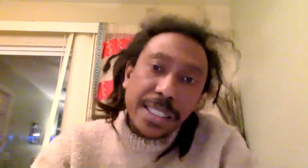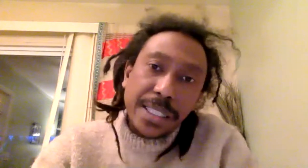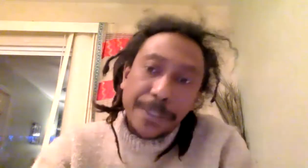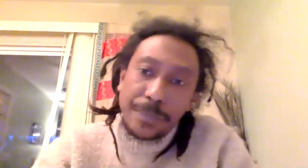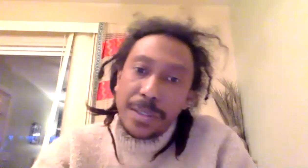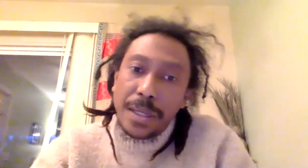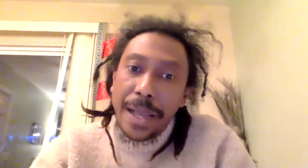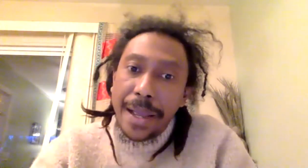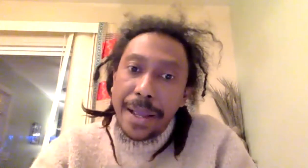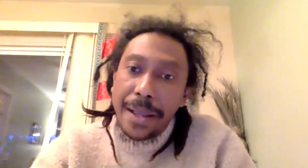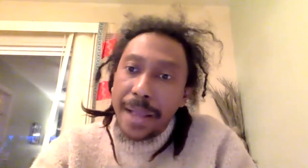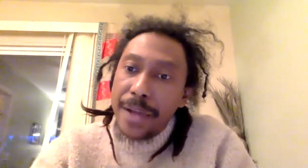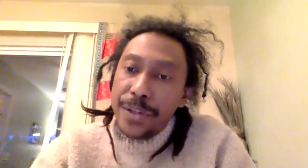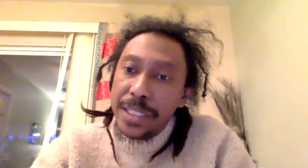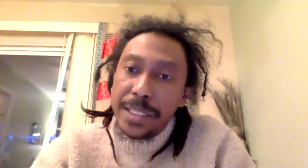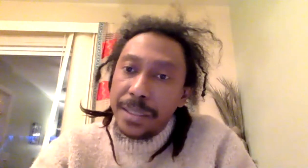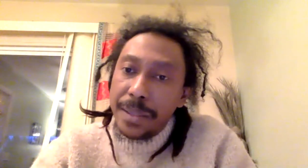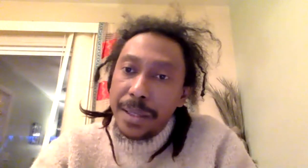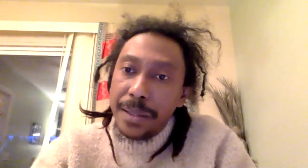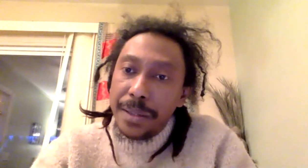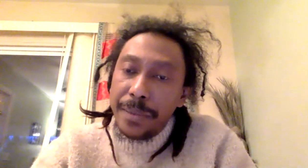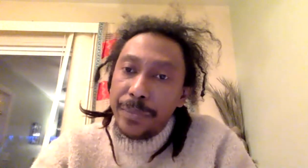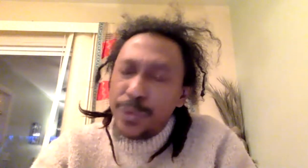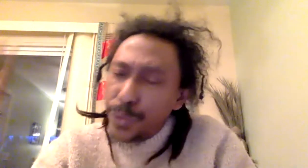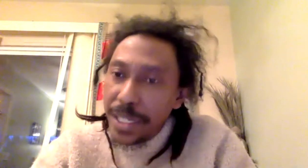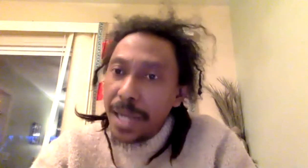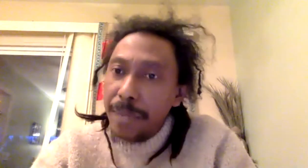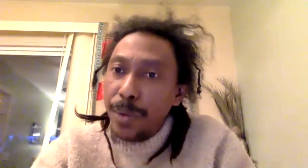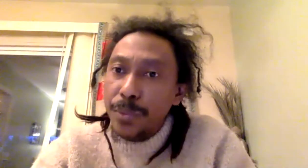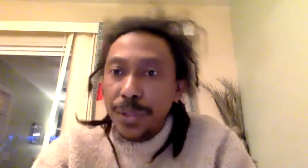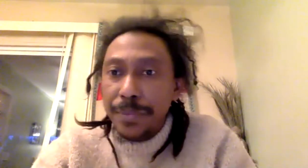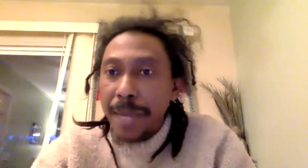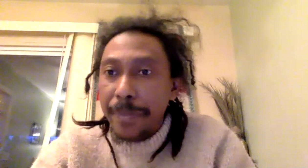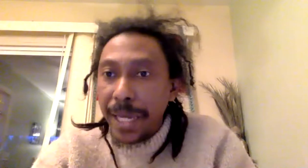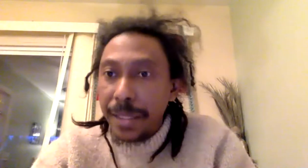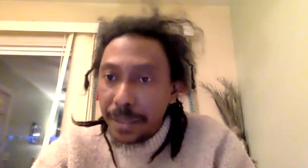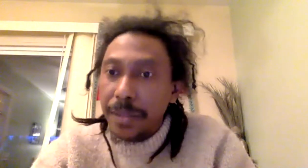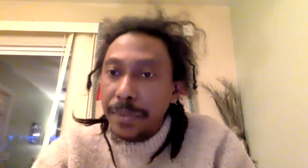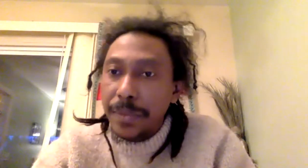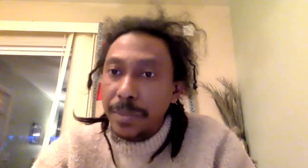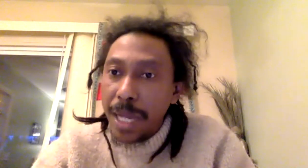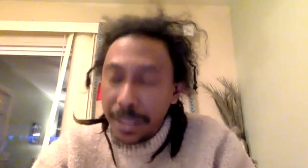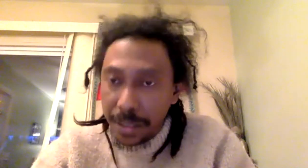six, I released three albums with my band.